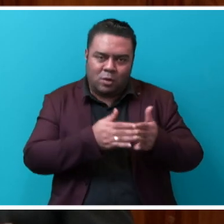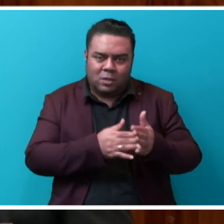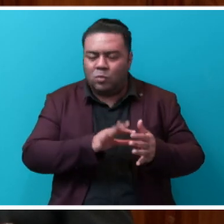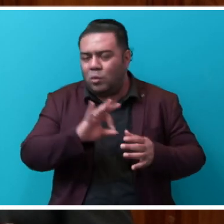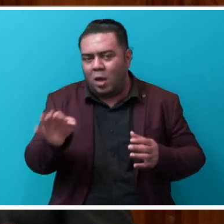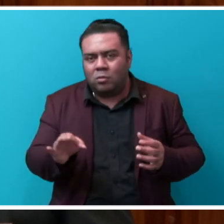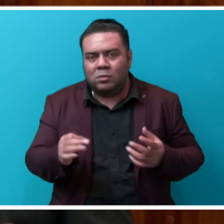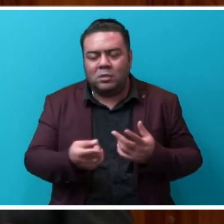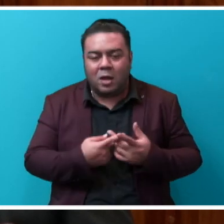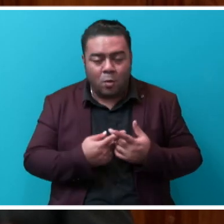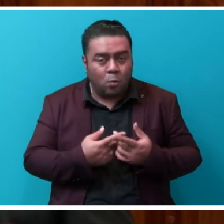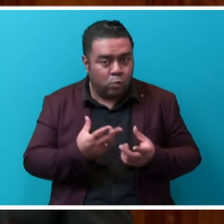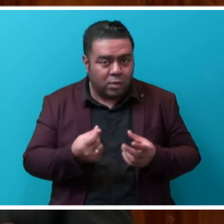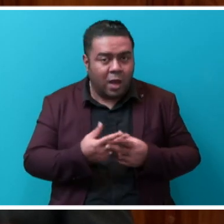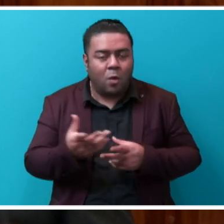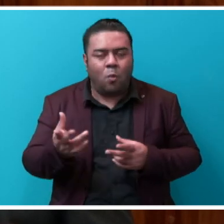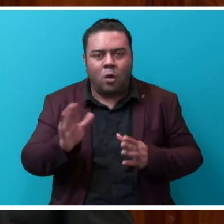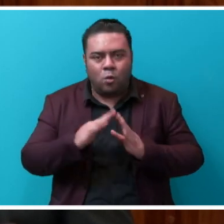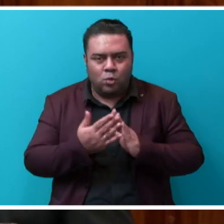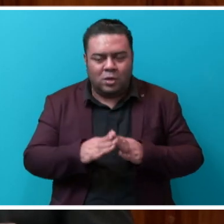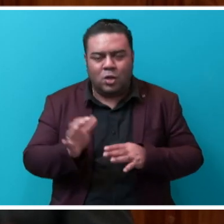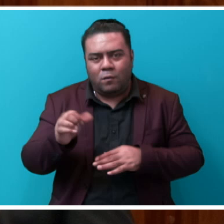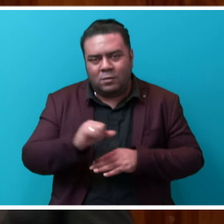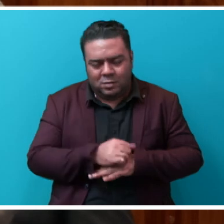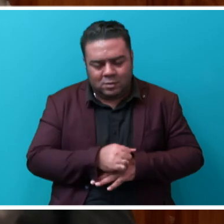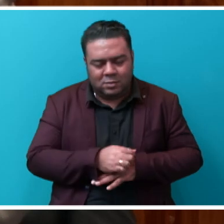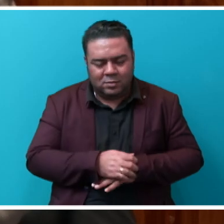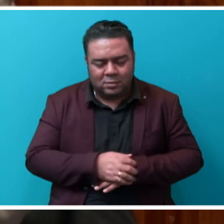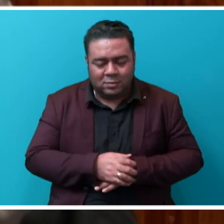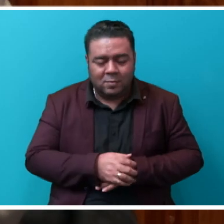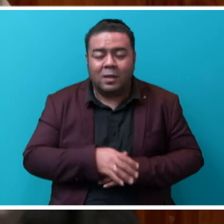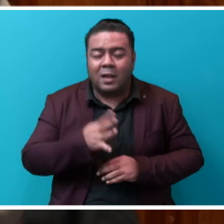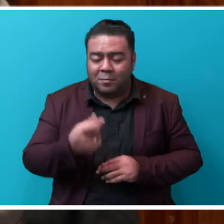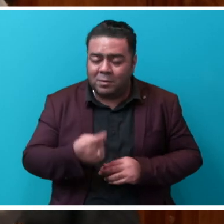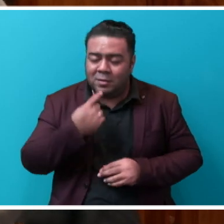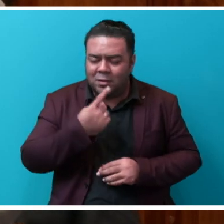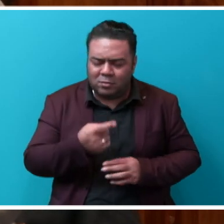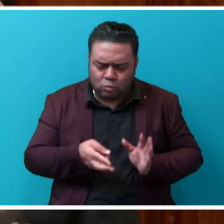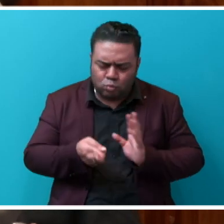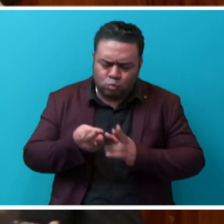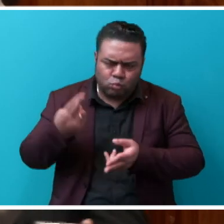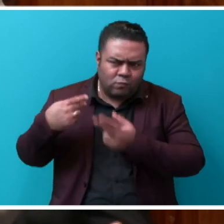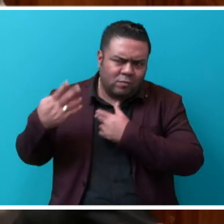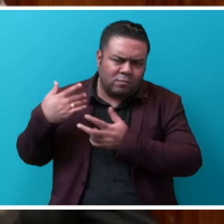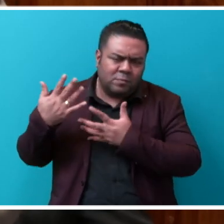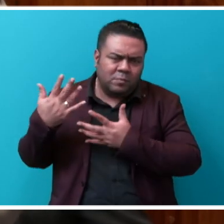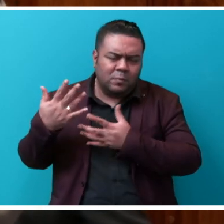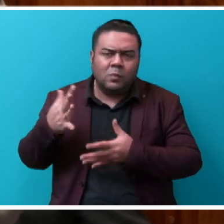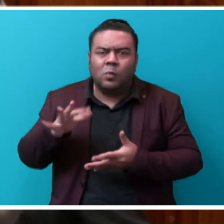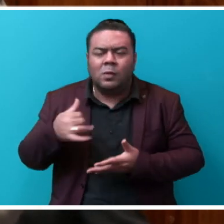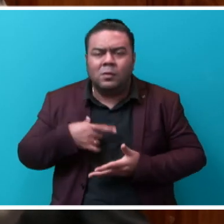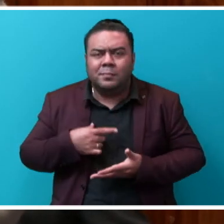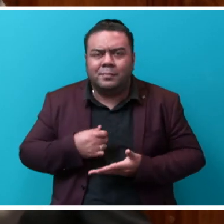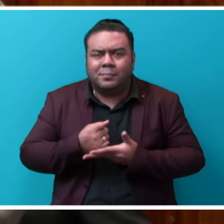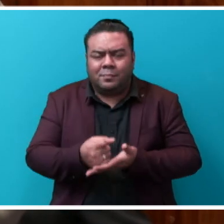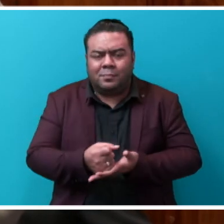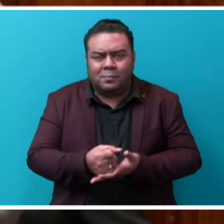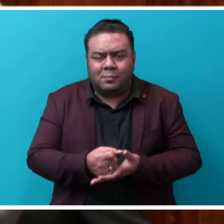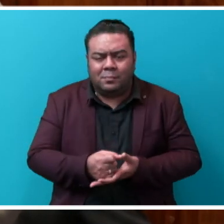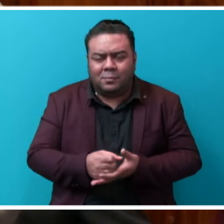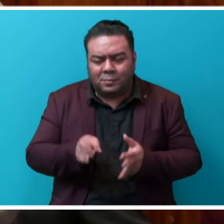diaspora. Honorable members, let me take a moment to reflect on why supporting our diaspora is so crucial.